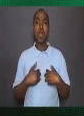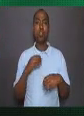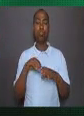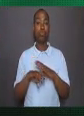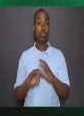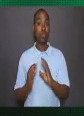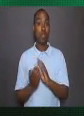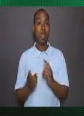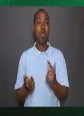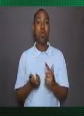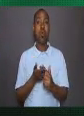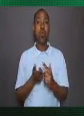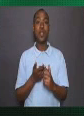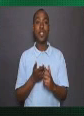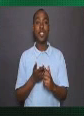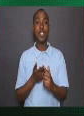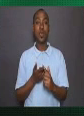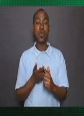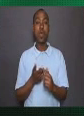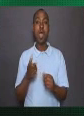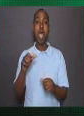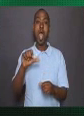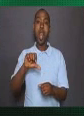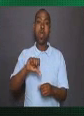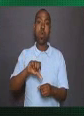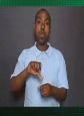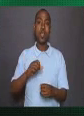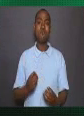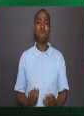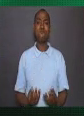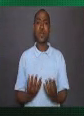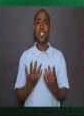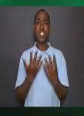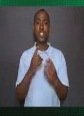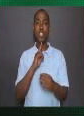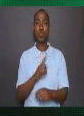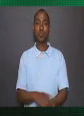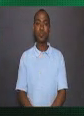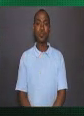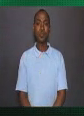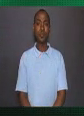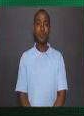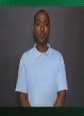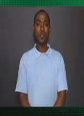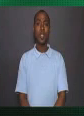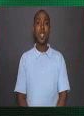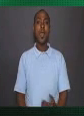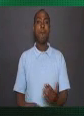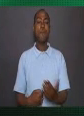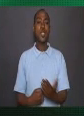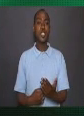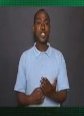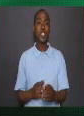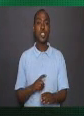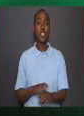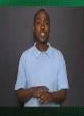The second is alcoholic fermentation, during which the